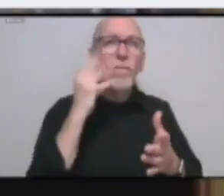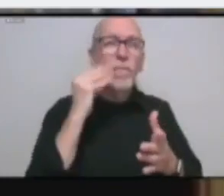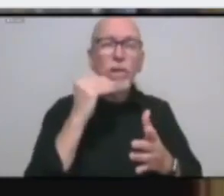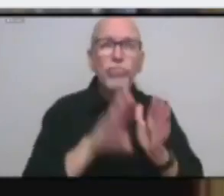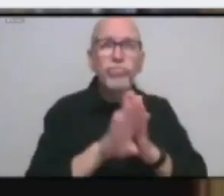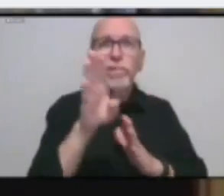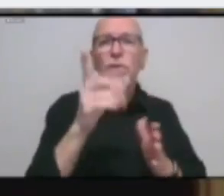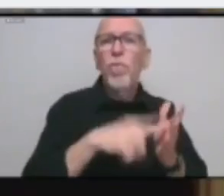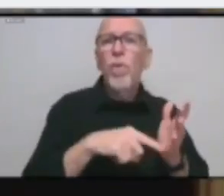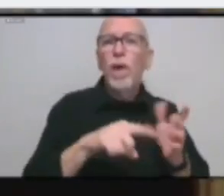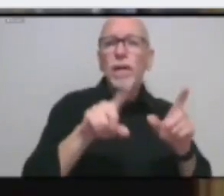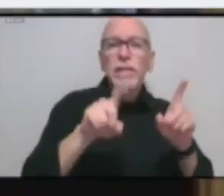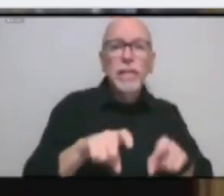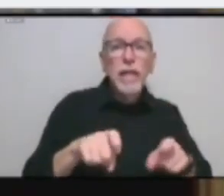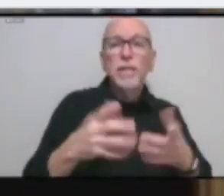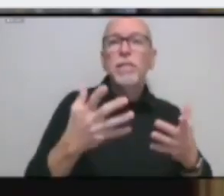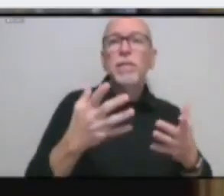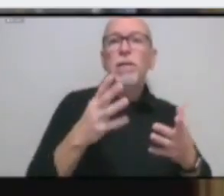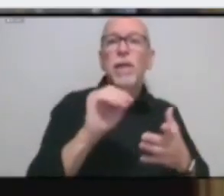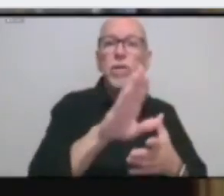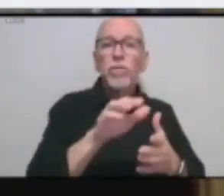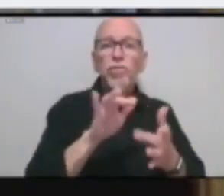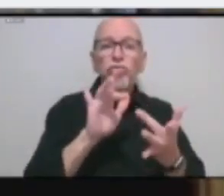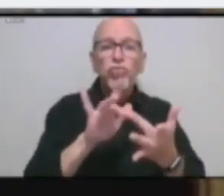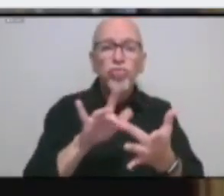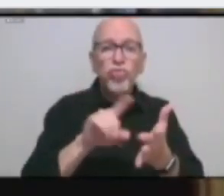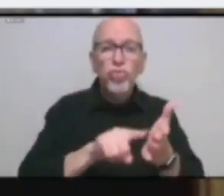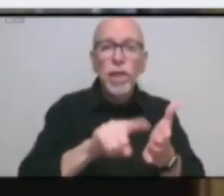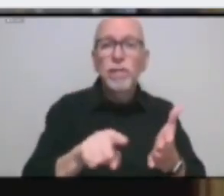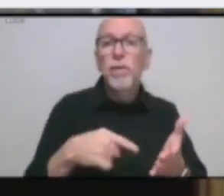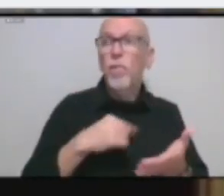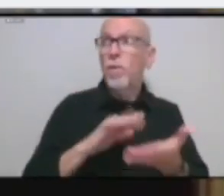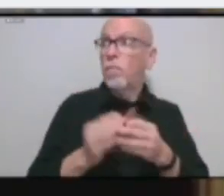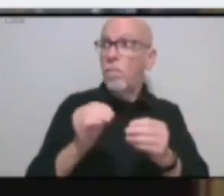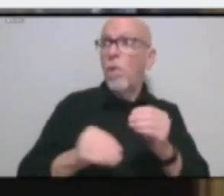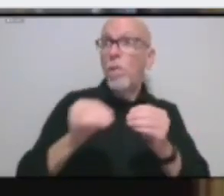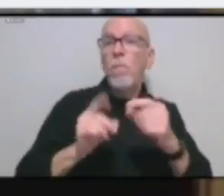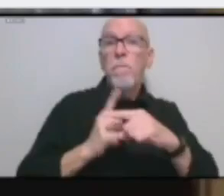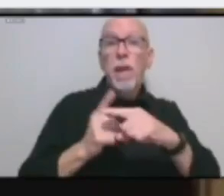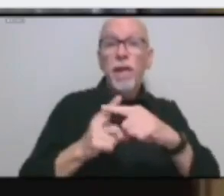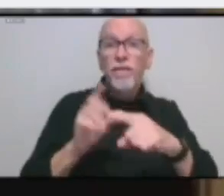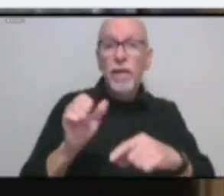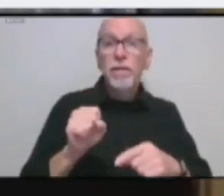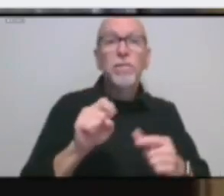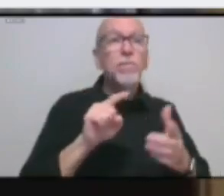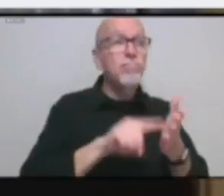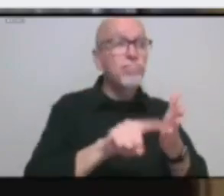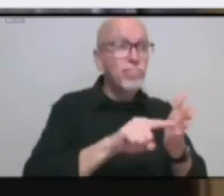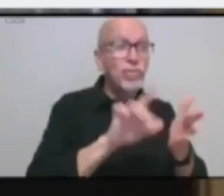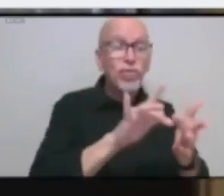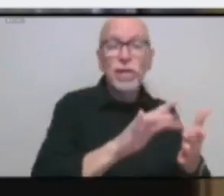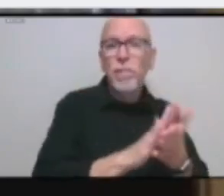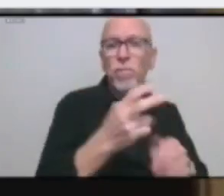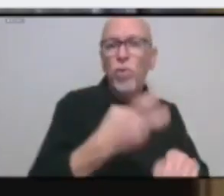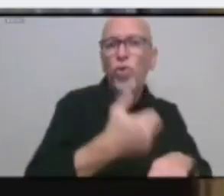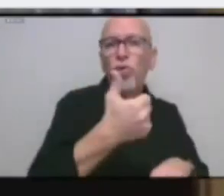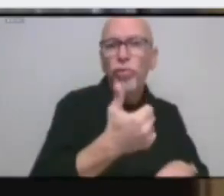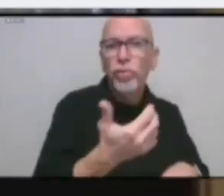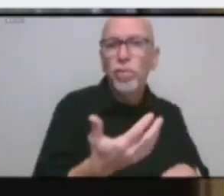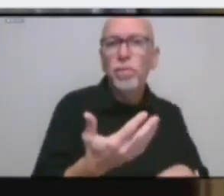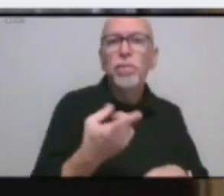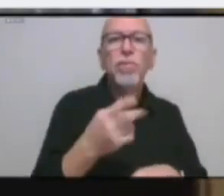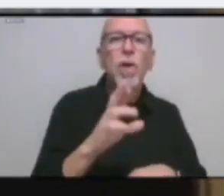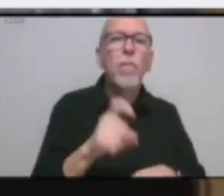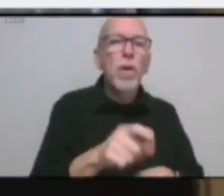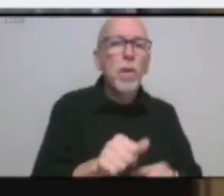the testing and the tracing. And as we get more and more positive cases, tracing gets harder and harder and harder. Maybe Dr. Box, you can talk about